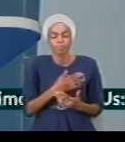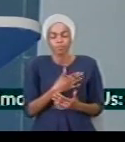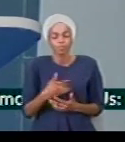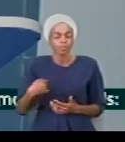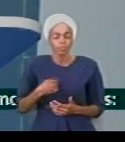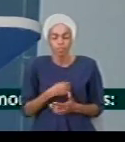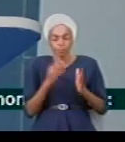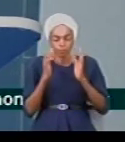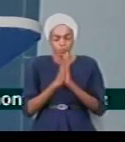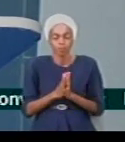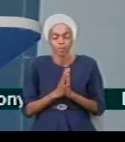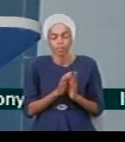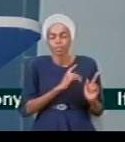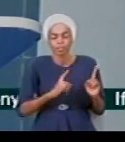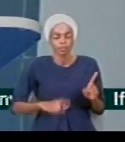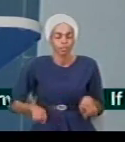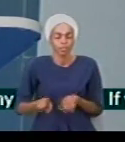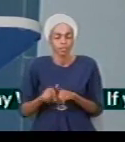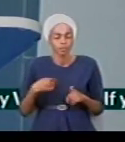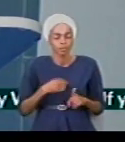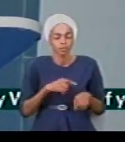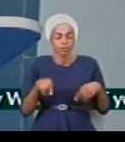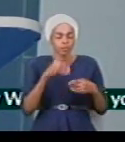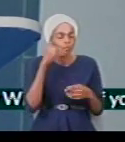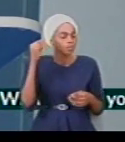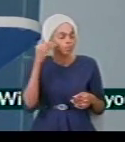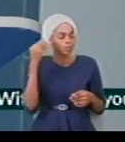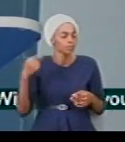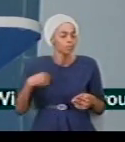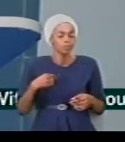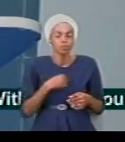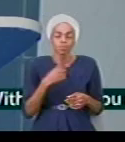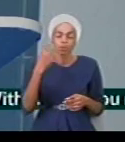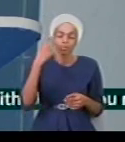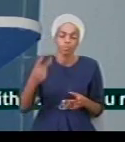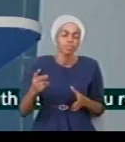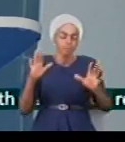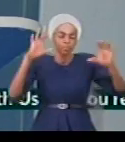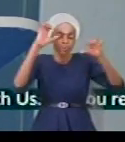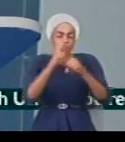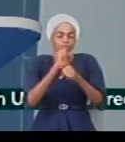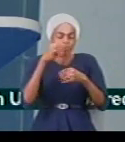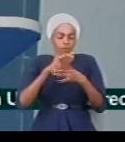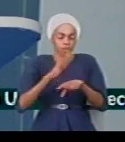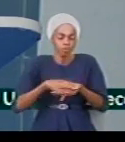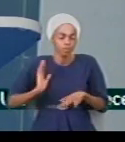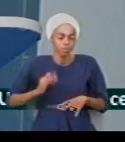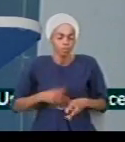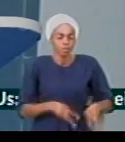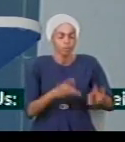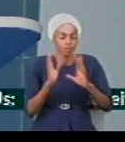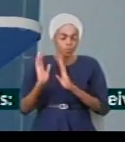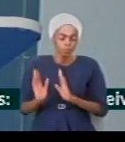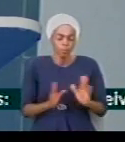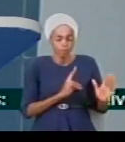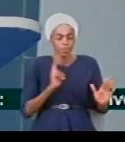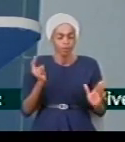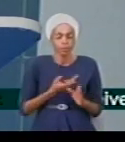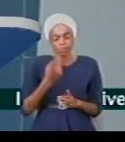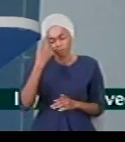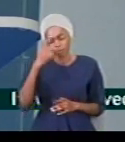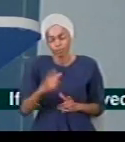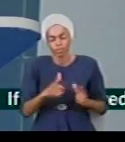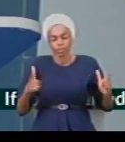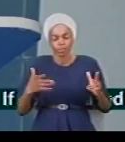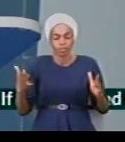miracles on our way home. Prepare all for the greater things you have for us tomorrow. Your name will be glorified. All